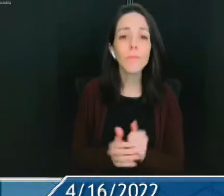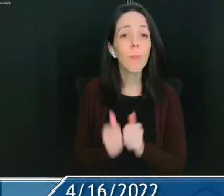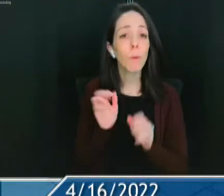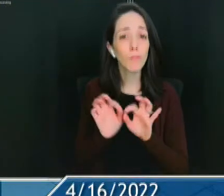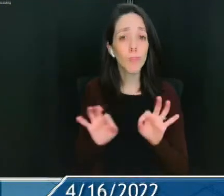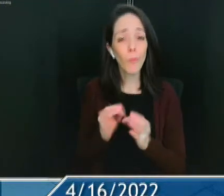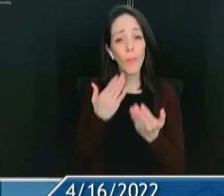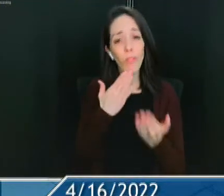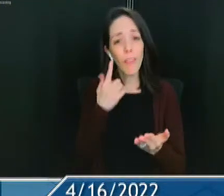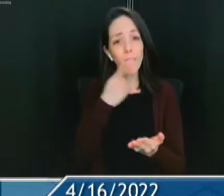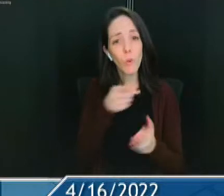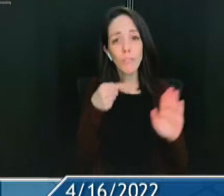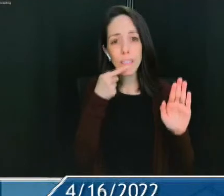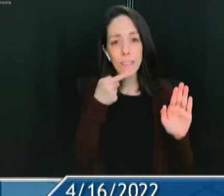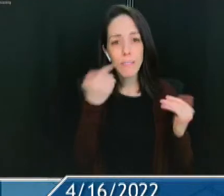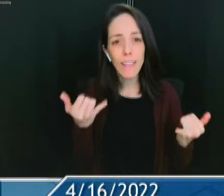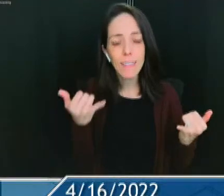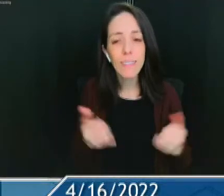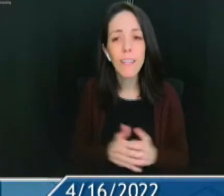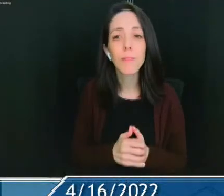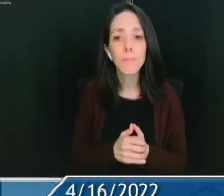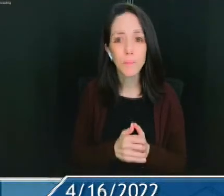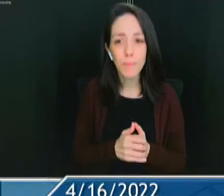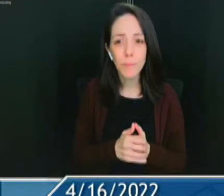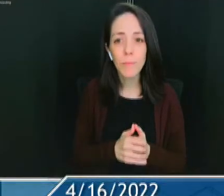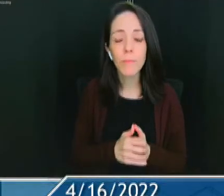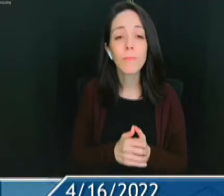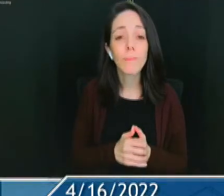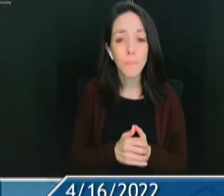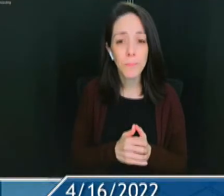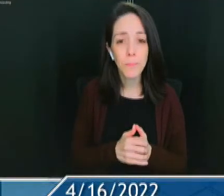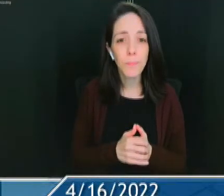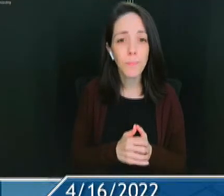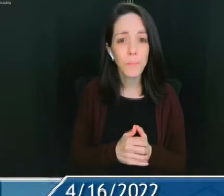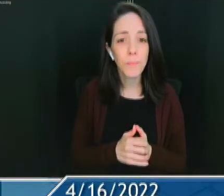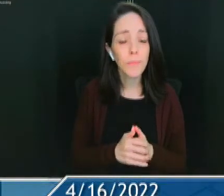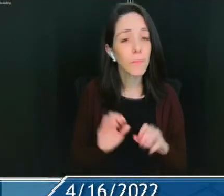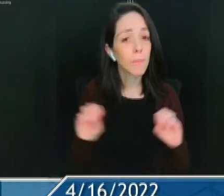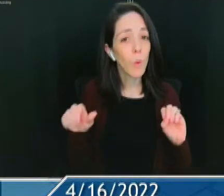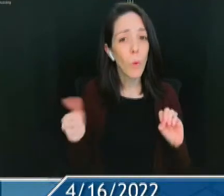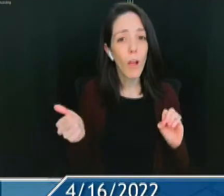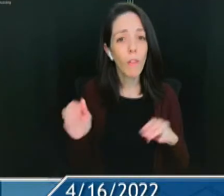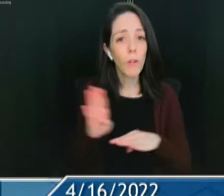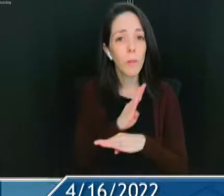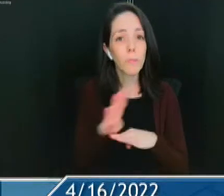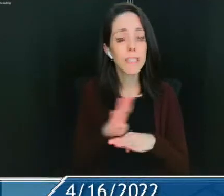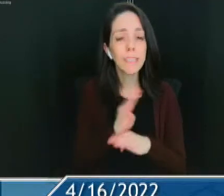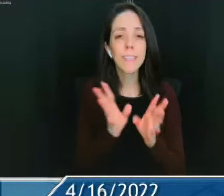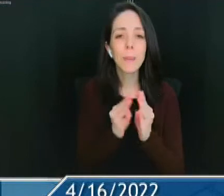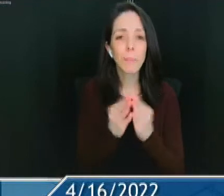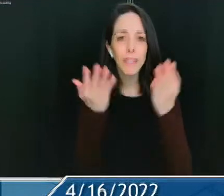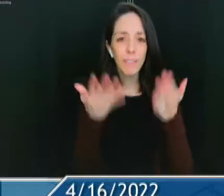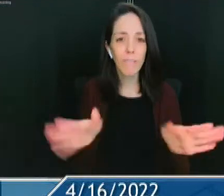to everybody who testified today. So colleagues, with that, there being no further business, we are adjourned. Thank you all.